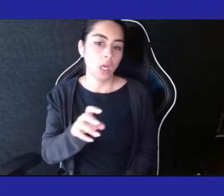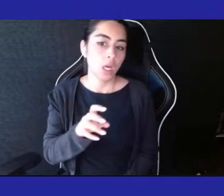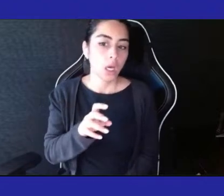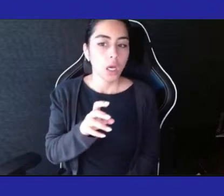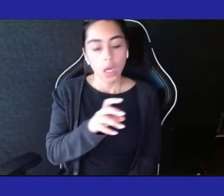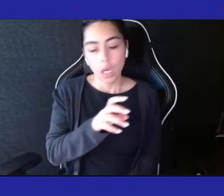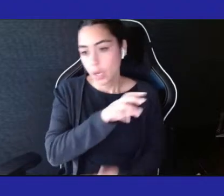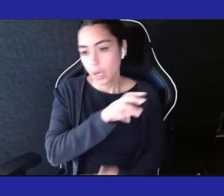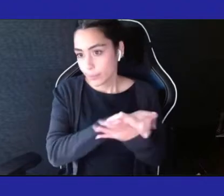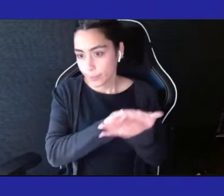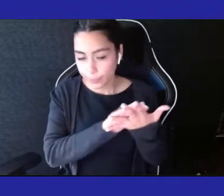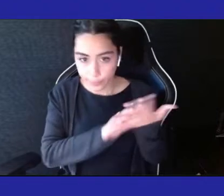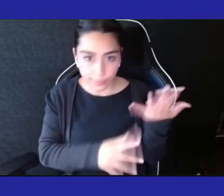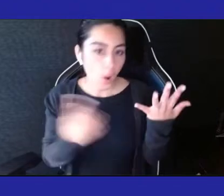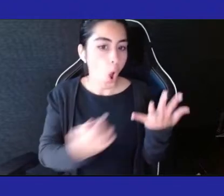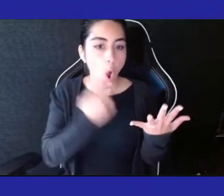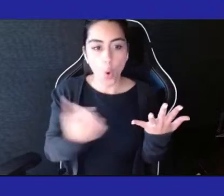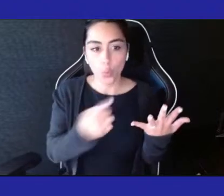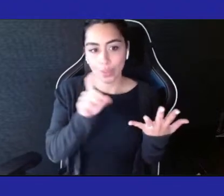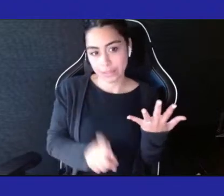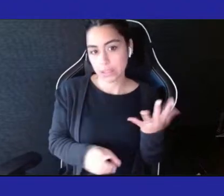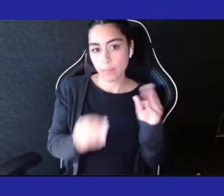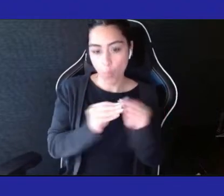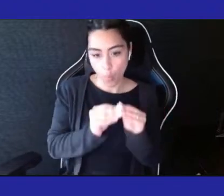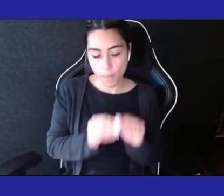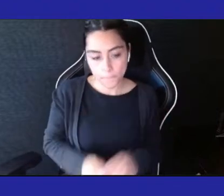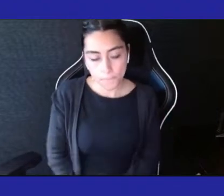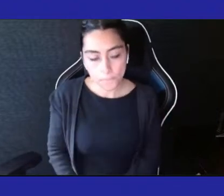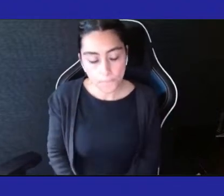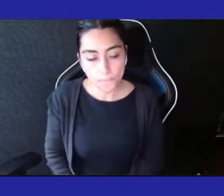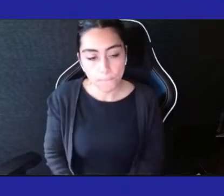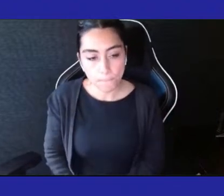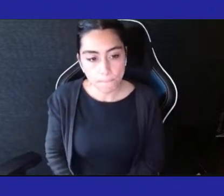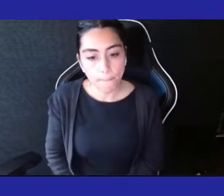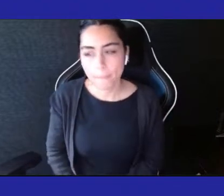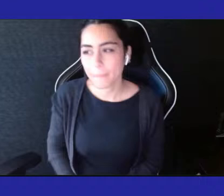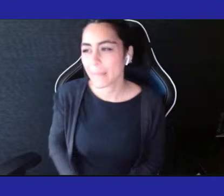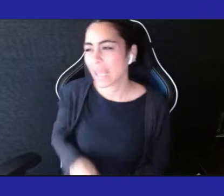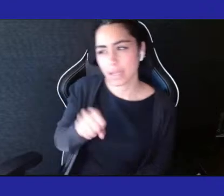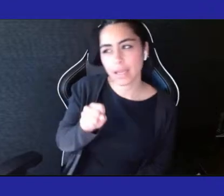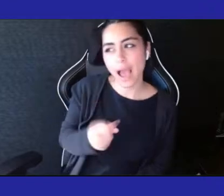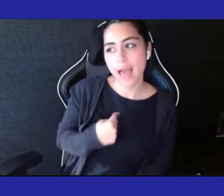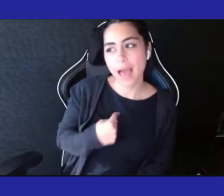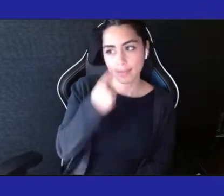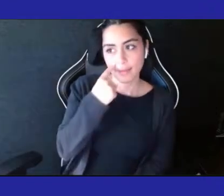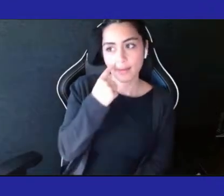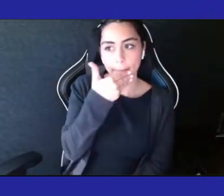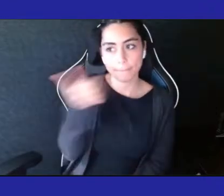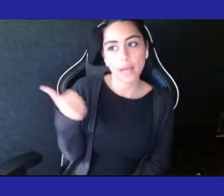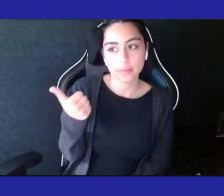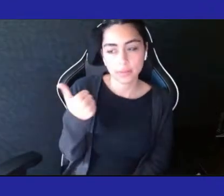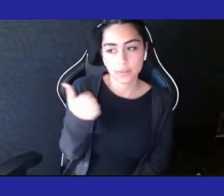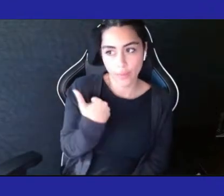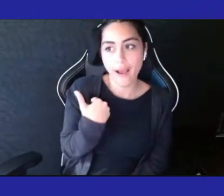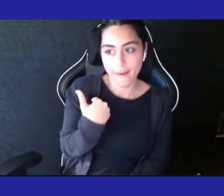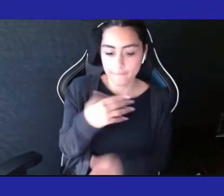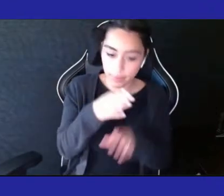always a need for a med surge bed. Yeah. I think that would be more effective than to have a narrowed